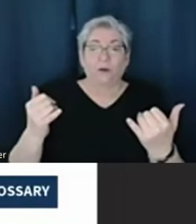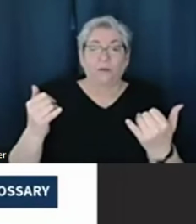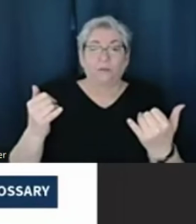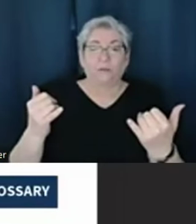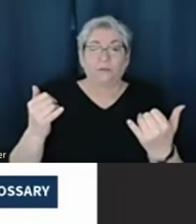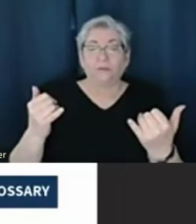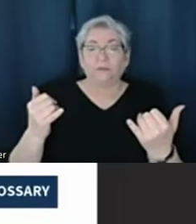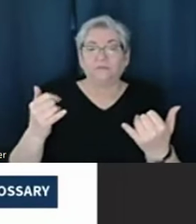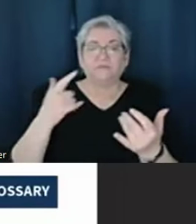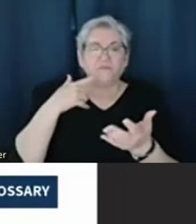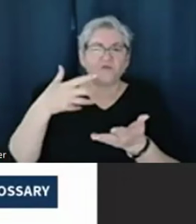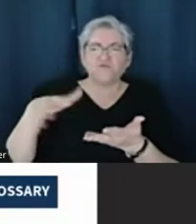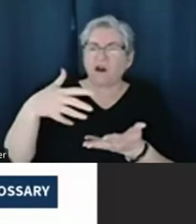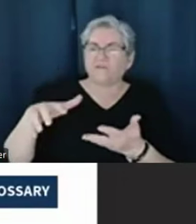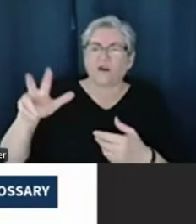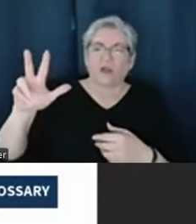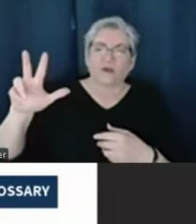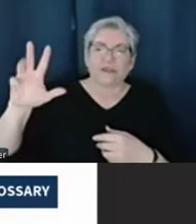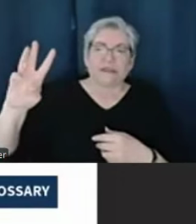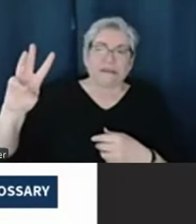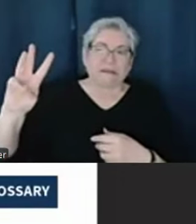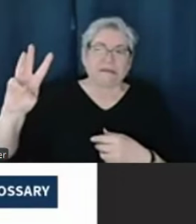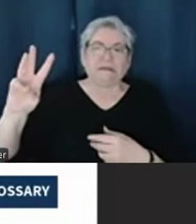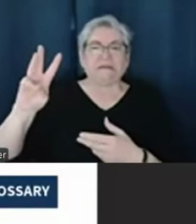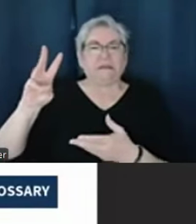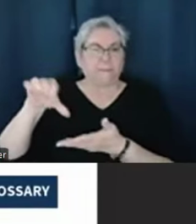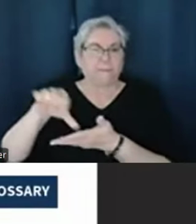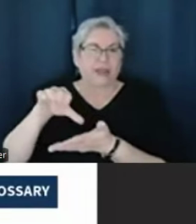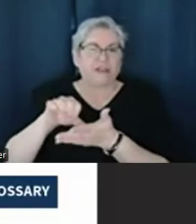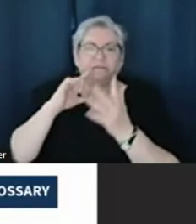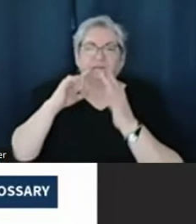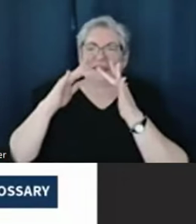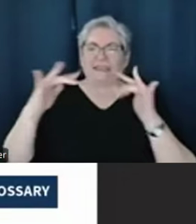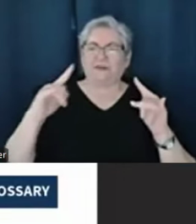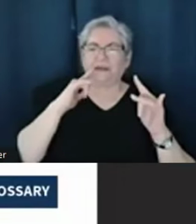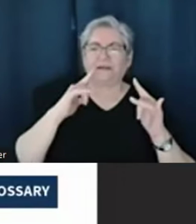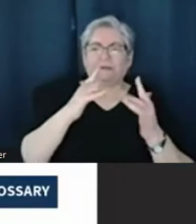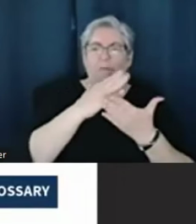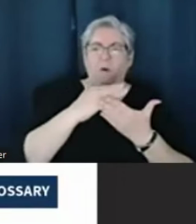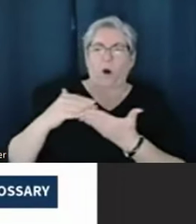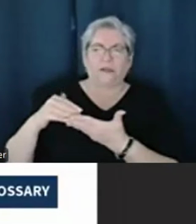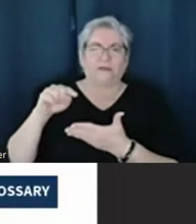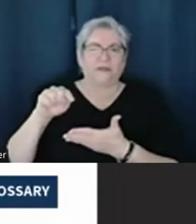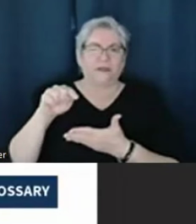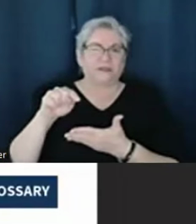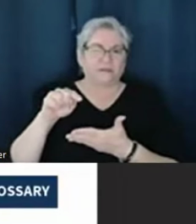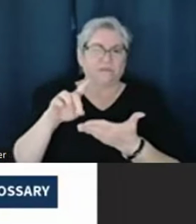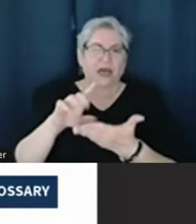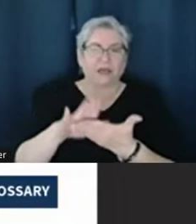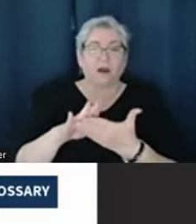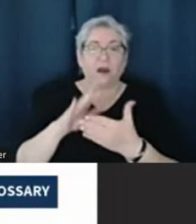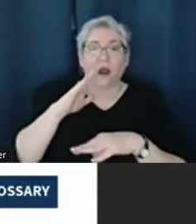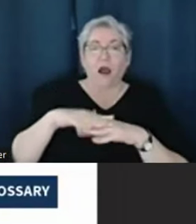roughly, I think it's 36 or so pages of the various sections of the document. On the title page, which